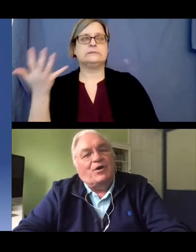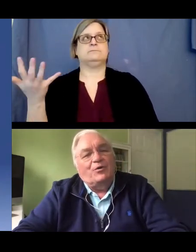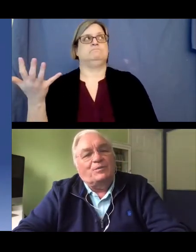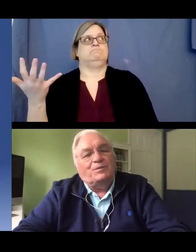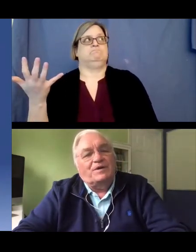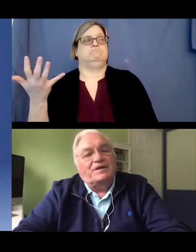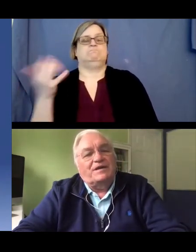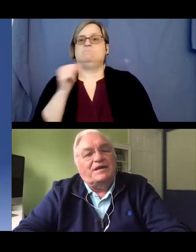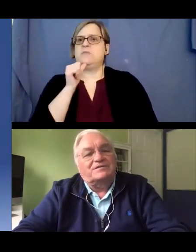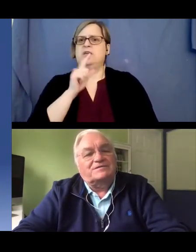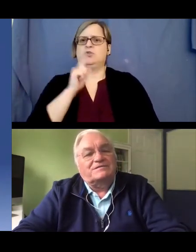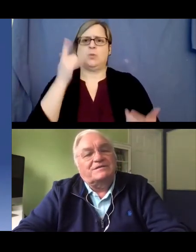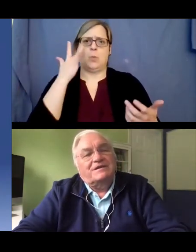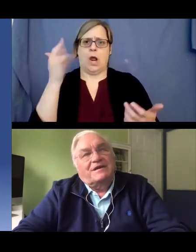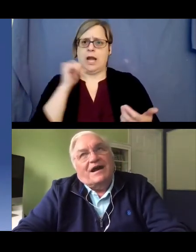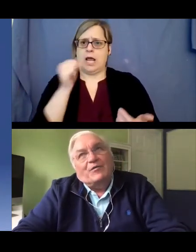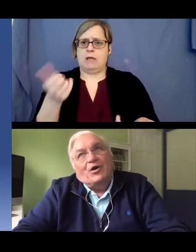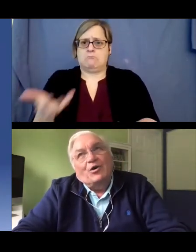would hope